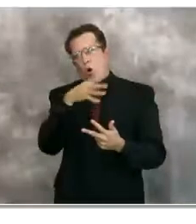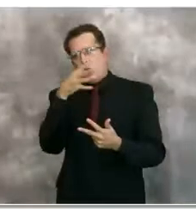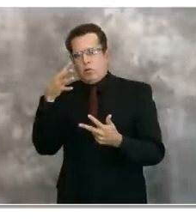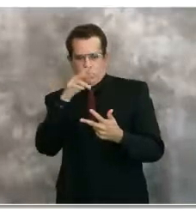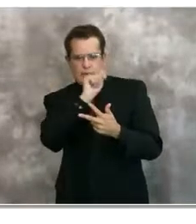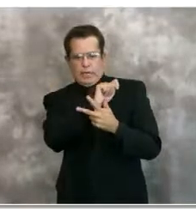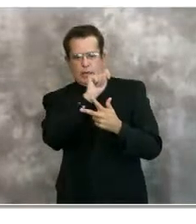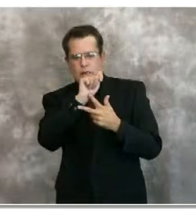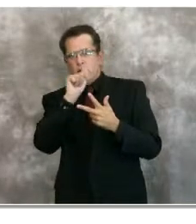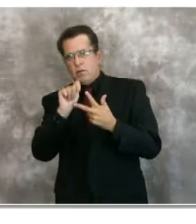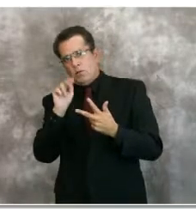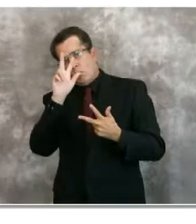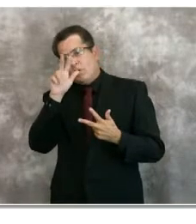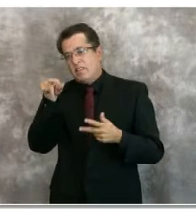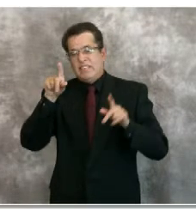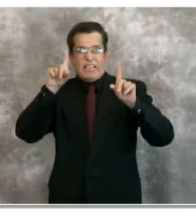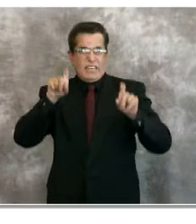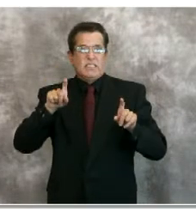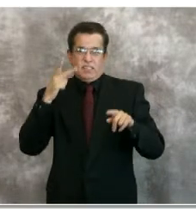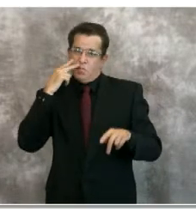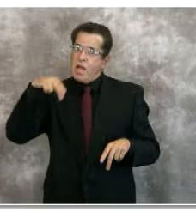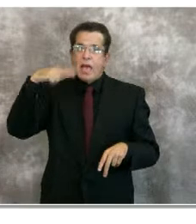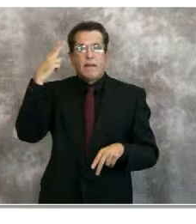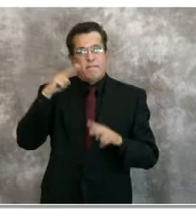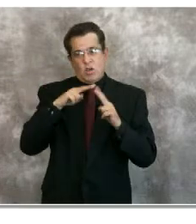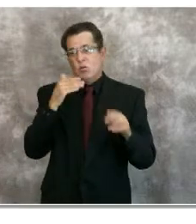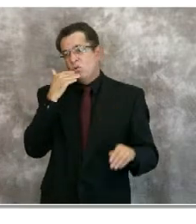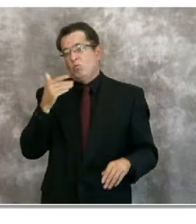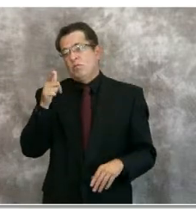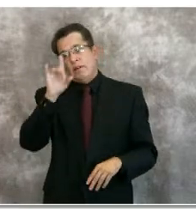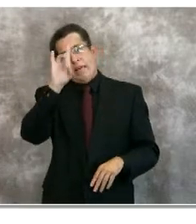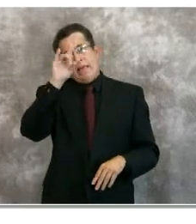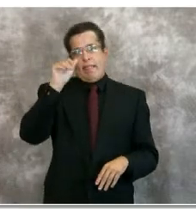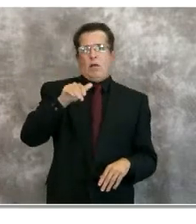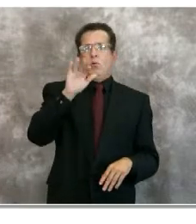testing remains very strong. You will see right there at